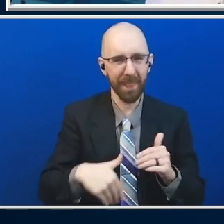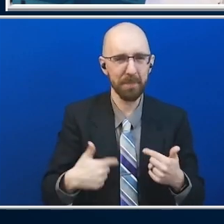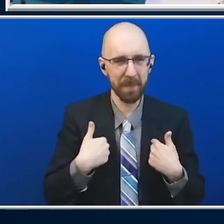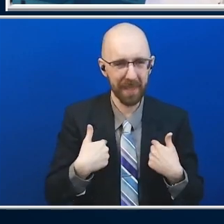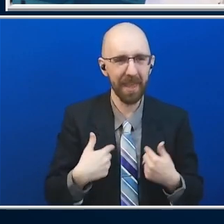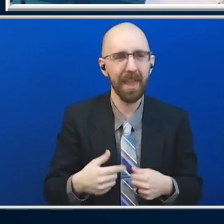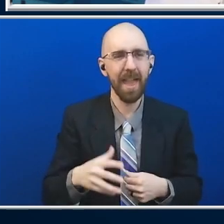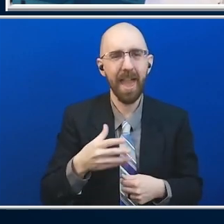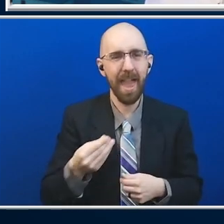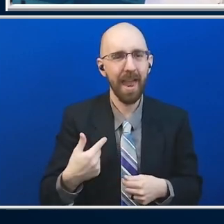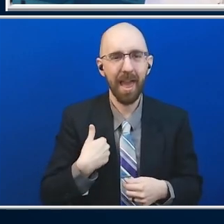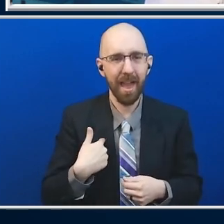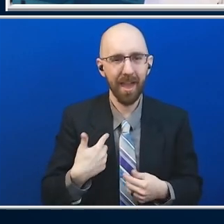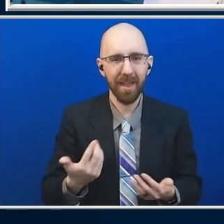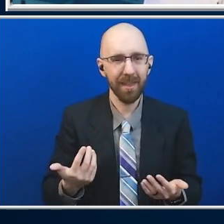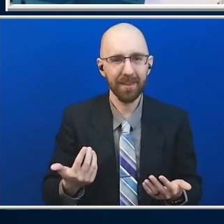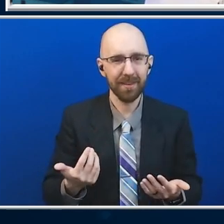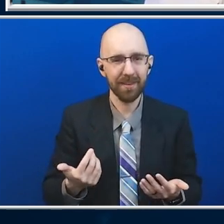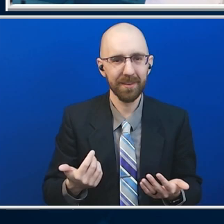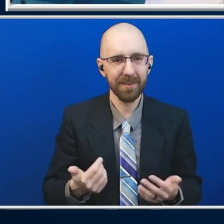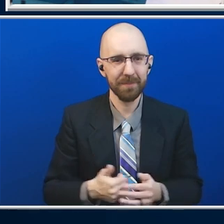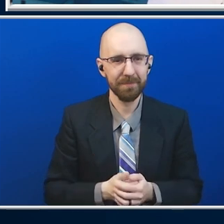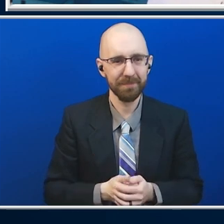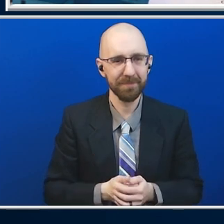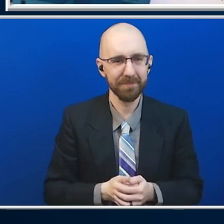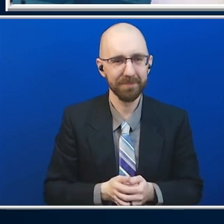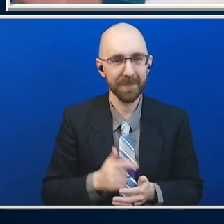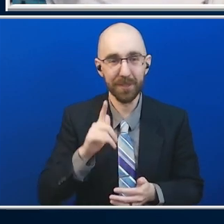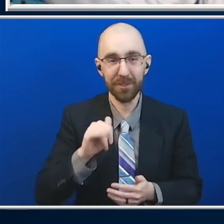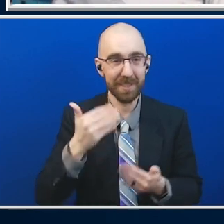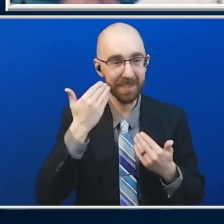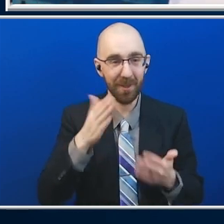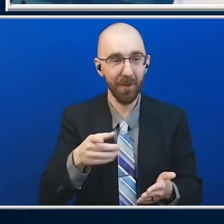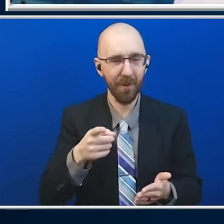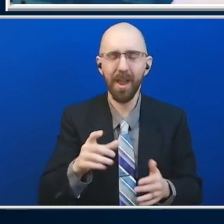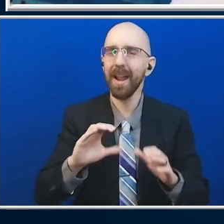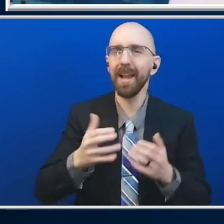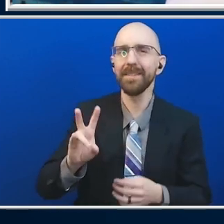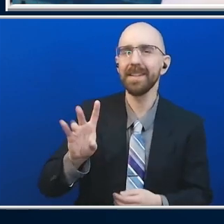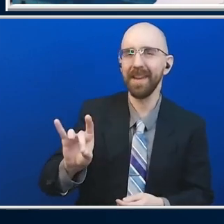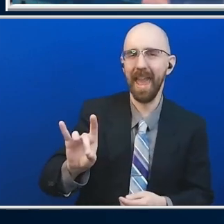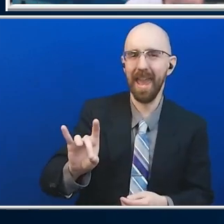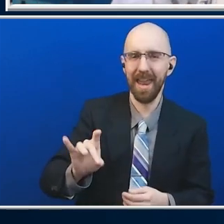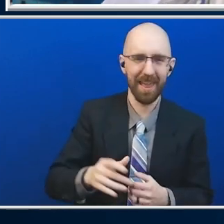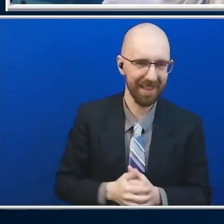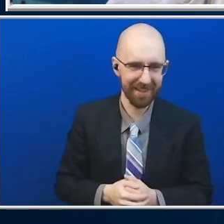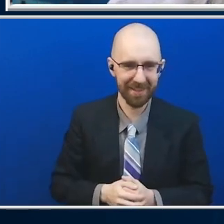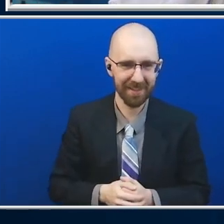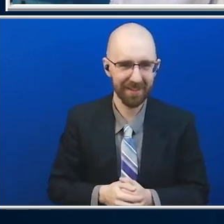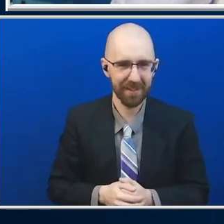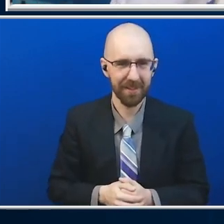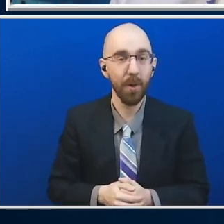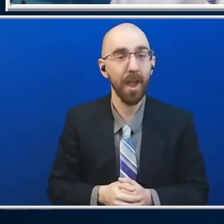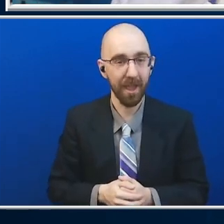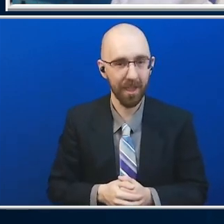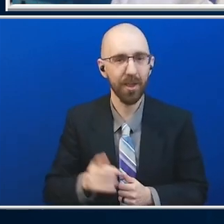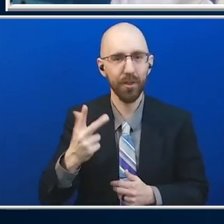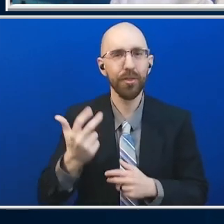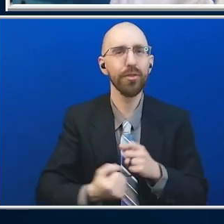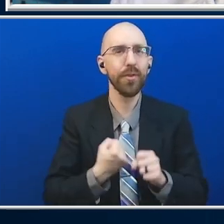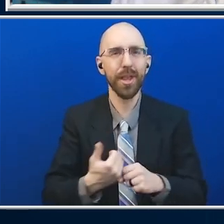And I really didn't Class know of you that 78, well. that's all I'm going to say. Okay, you're 3 years